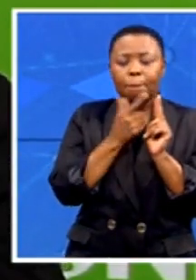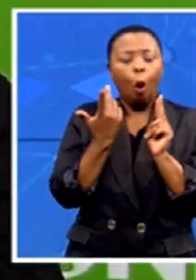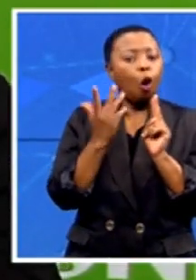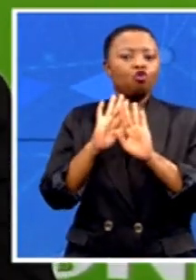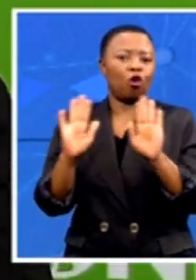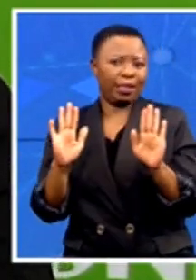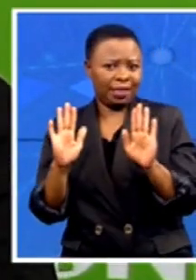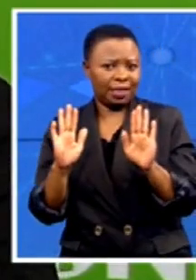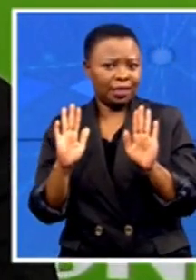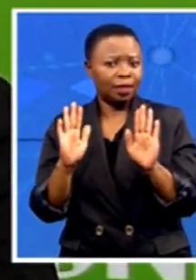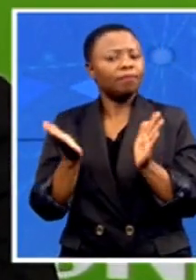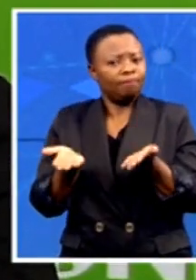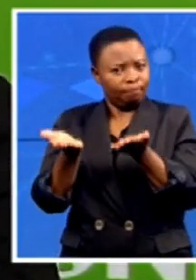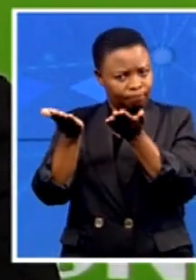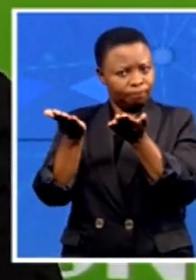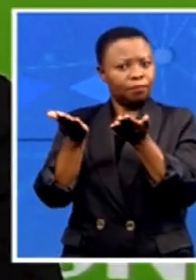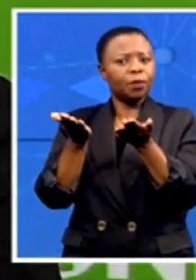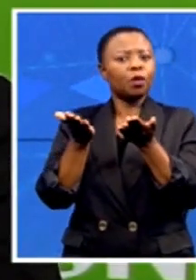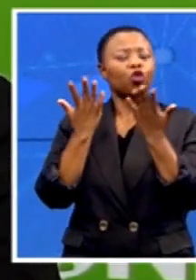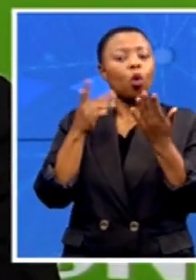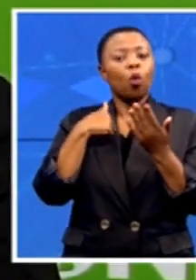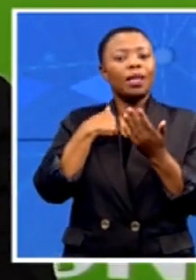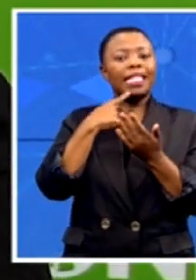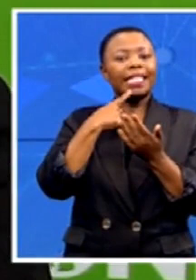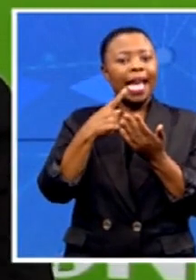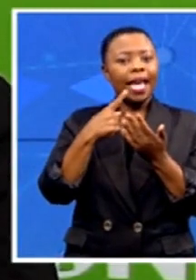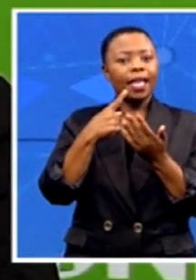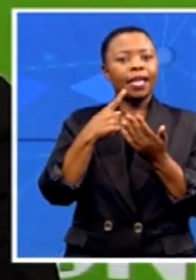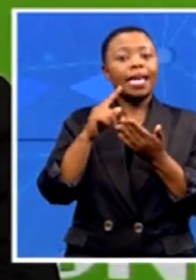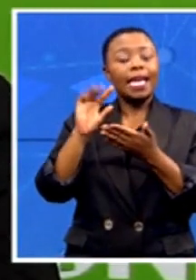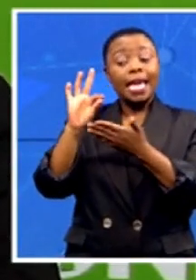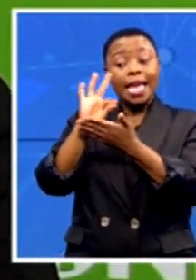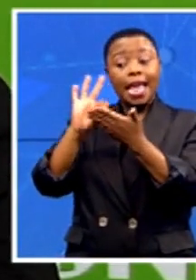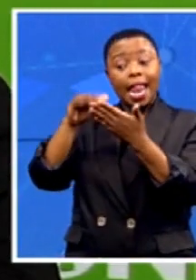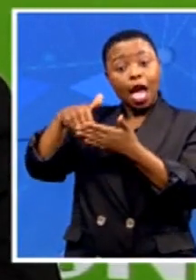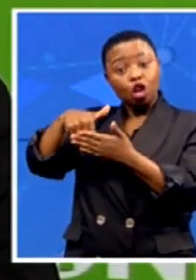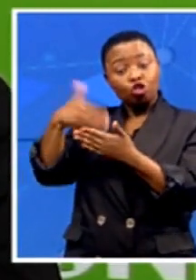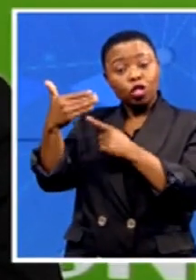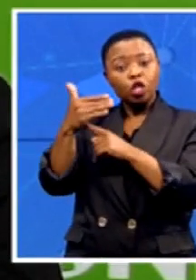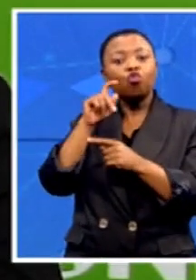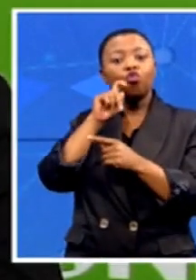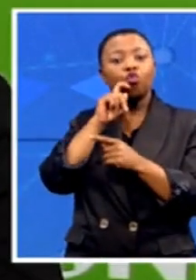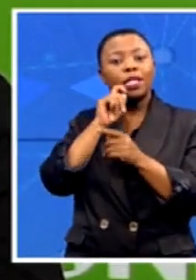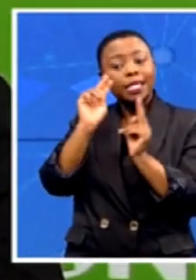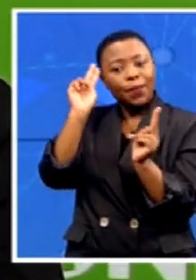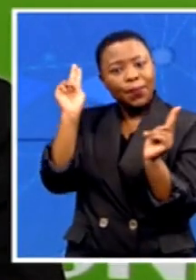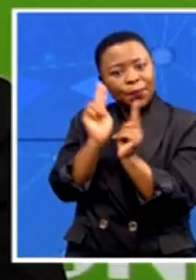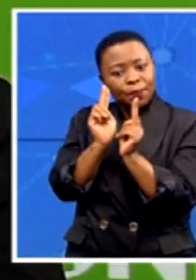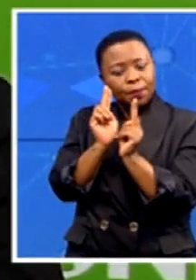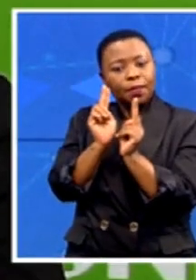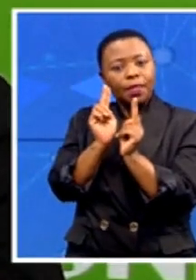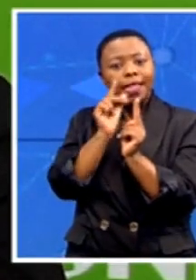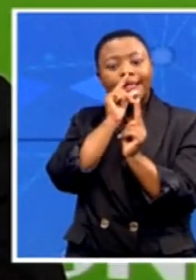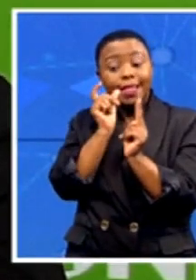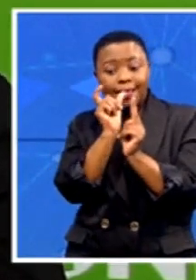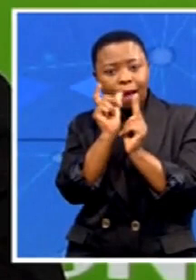that election of using an abbreviation in a registration document is not a waiver